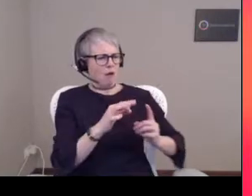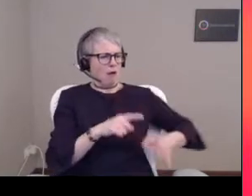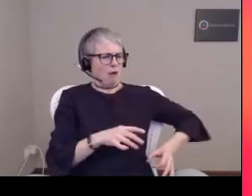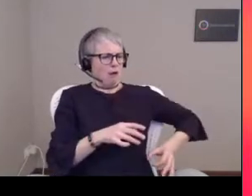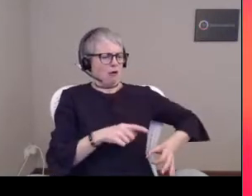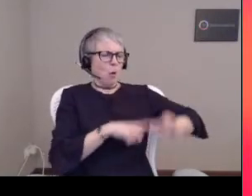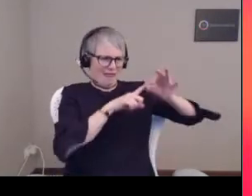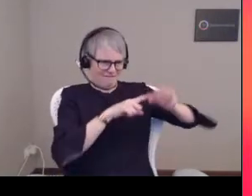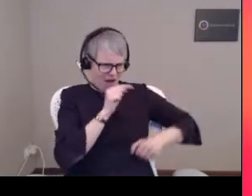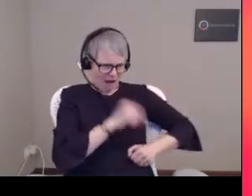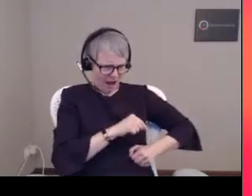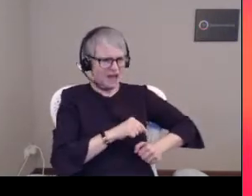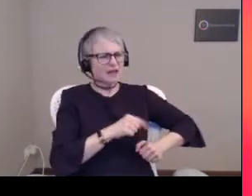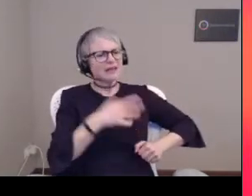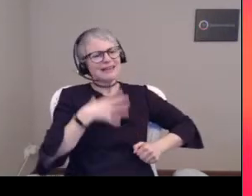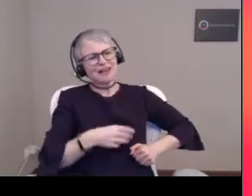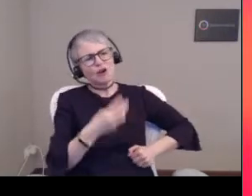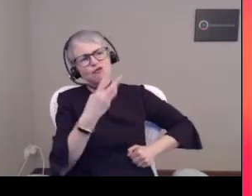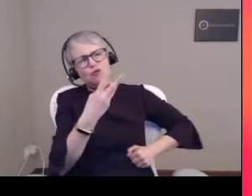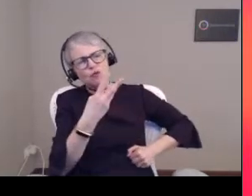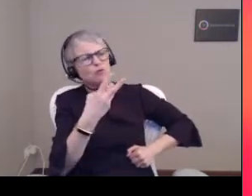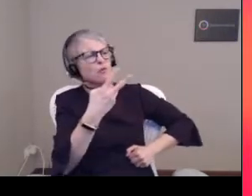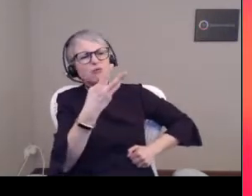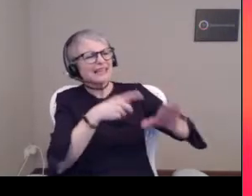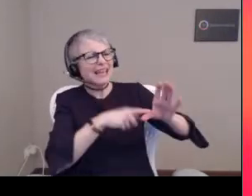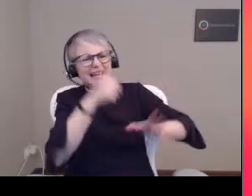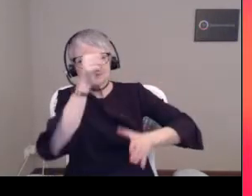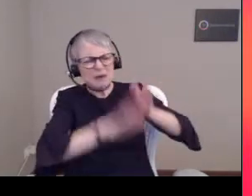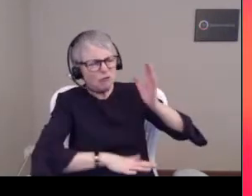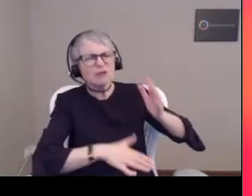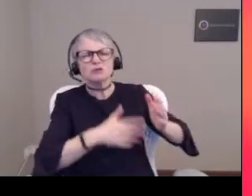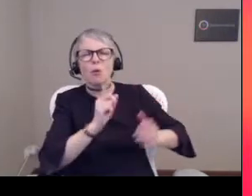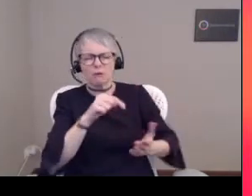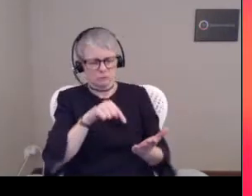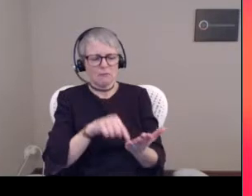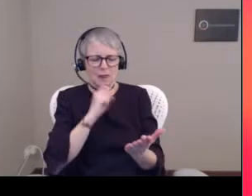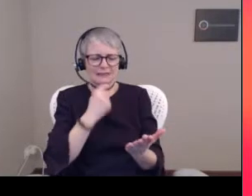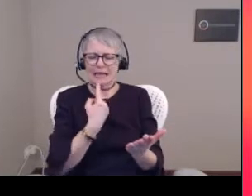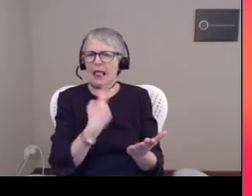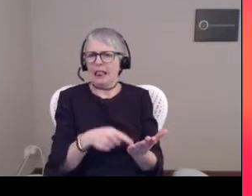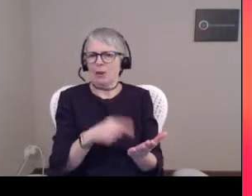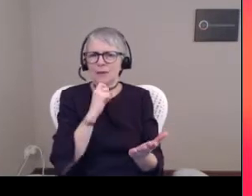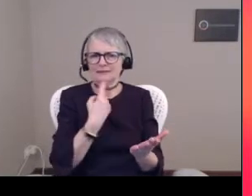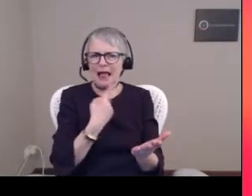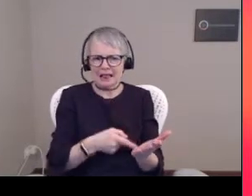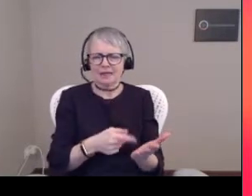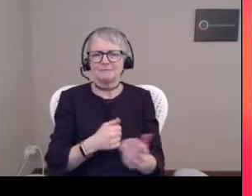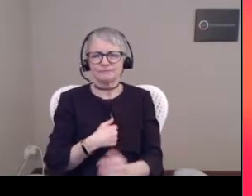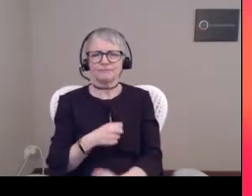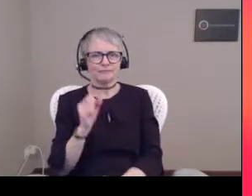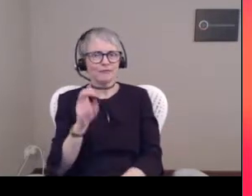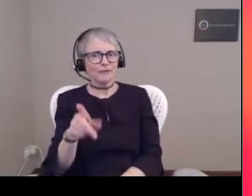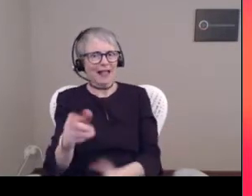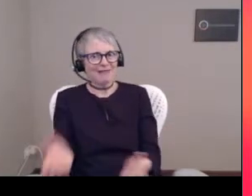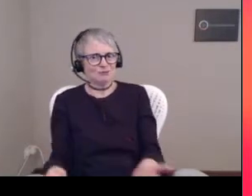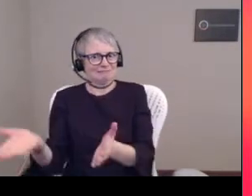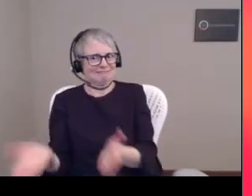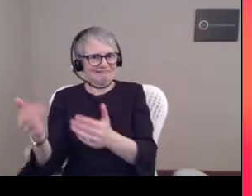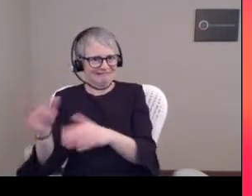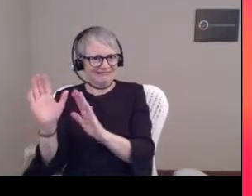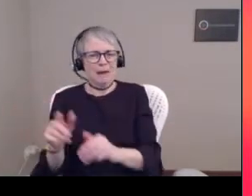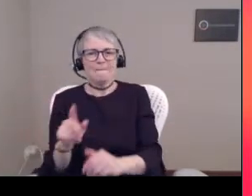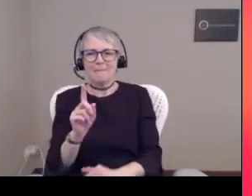you're reviewing things as well. Fantastic. And then I have to let you go, because obviously we've run over time.